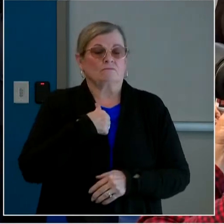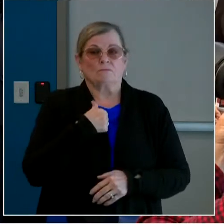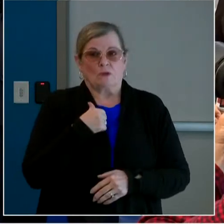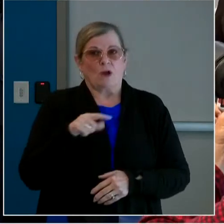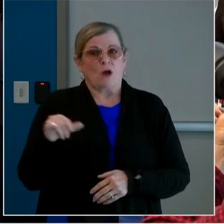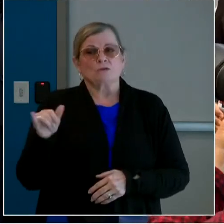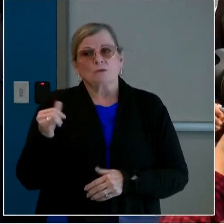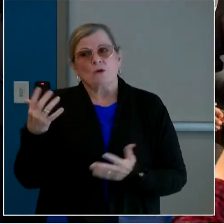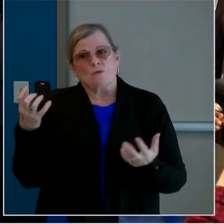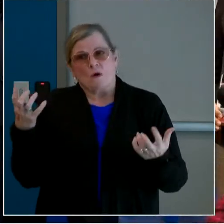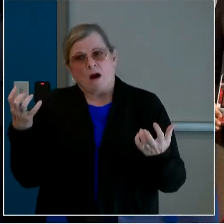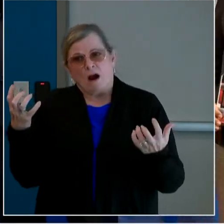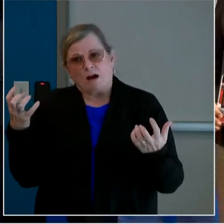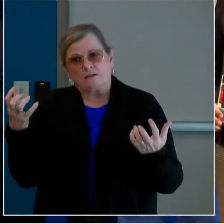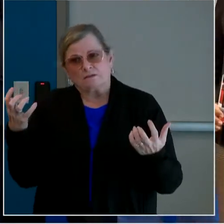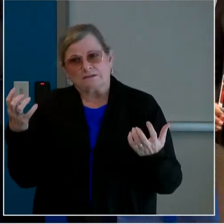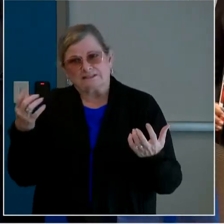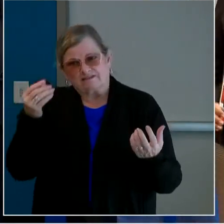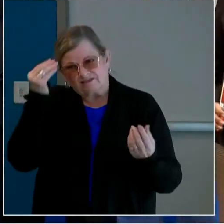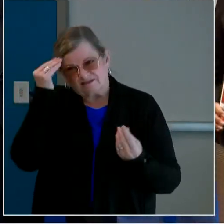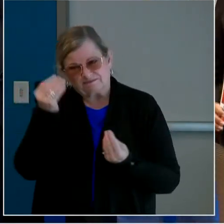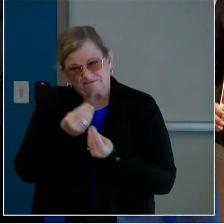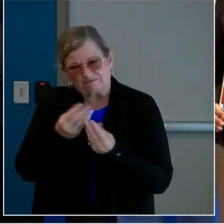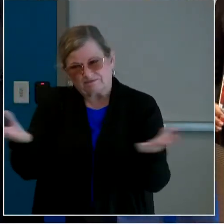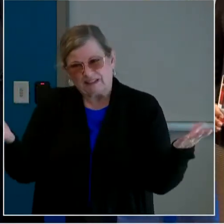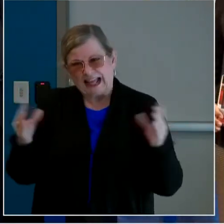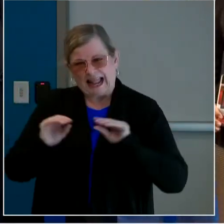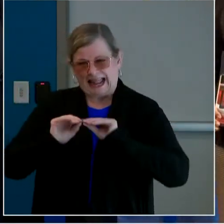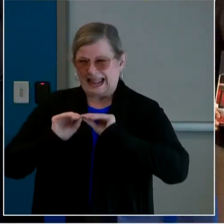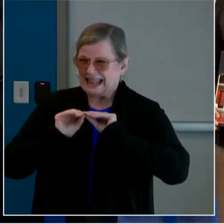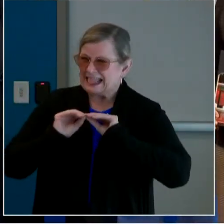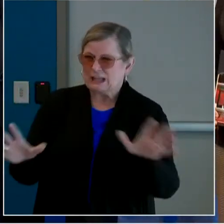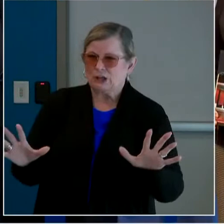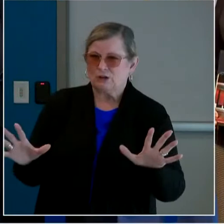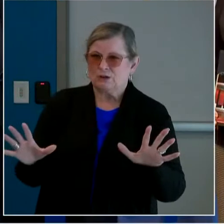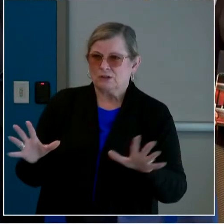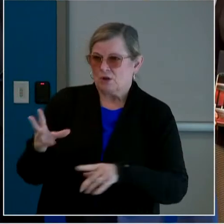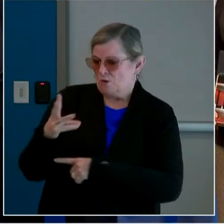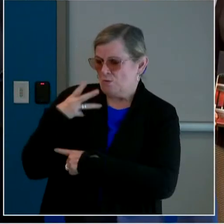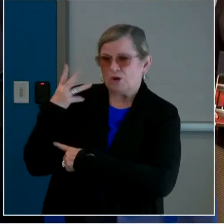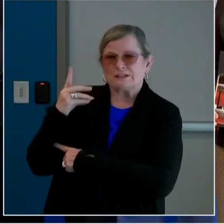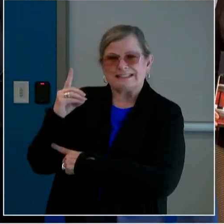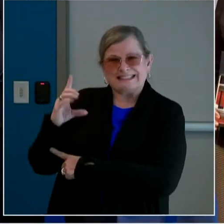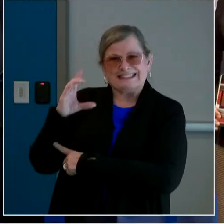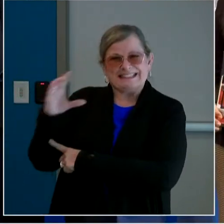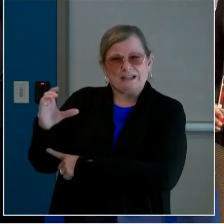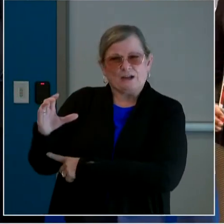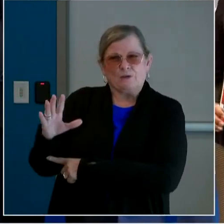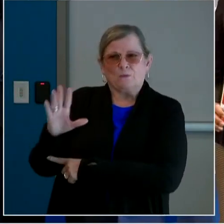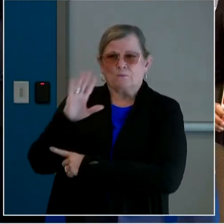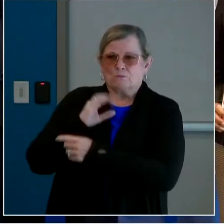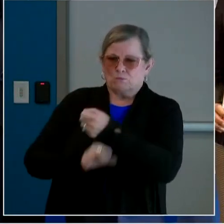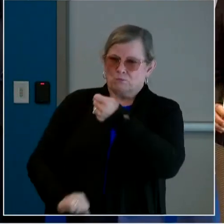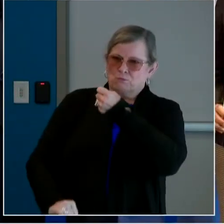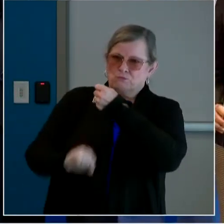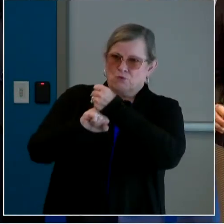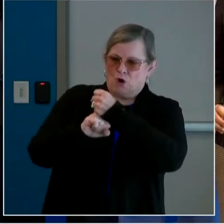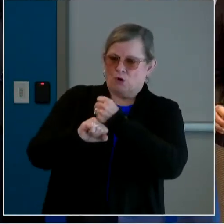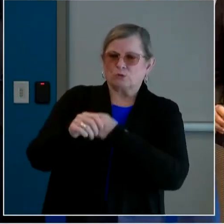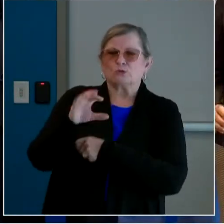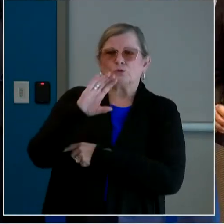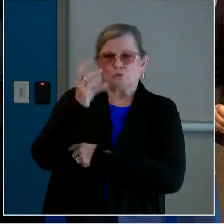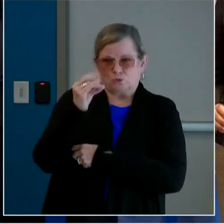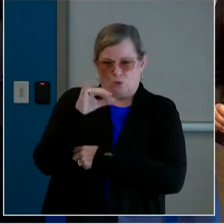want to state this clearly, that Washington, D.C. is a pro-choice city. Last